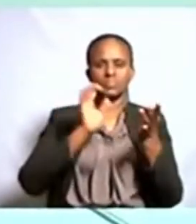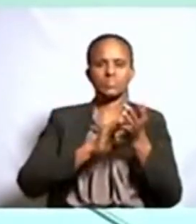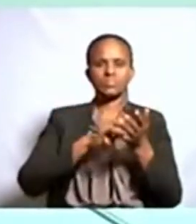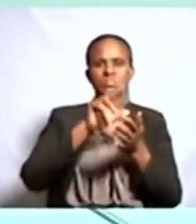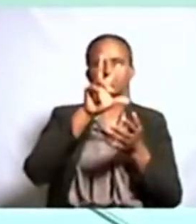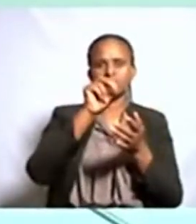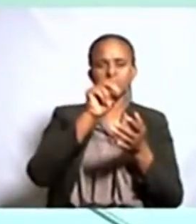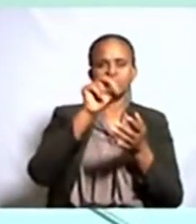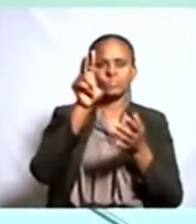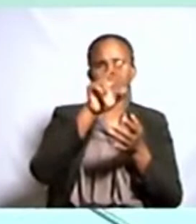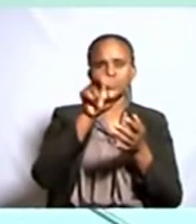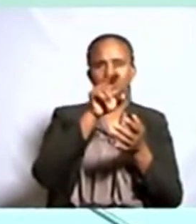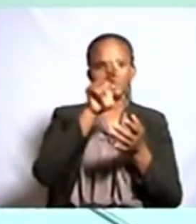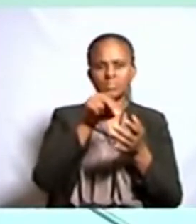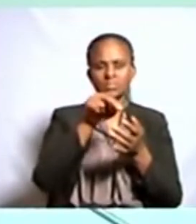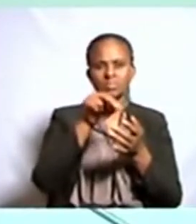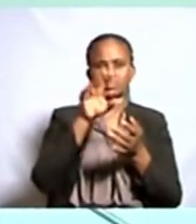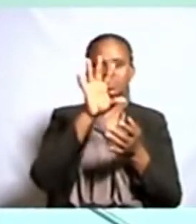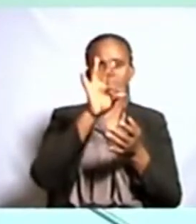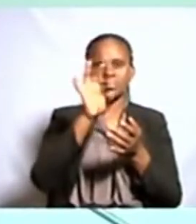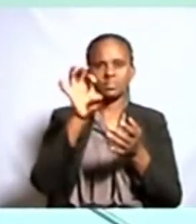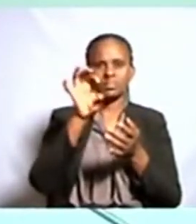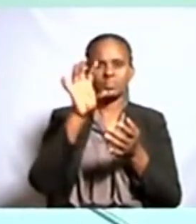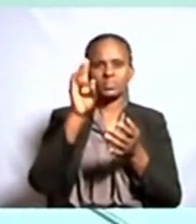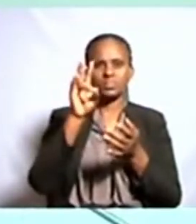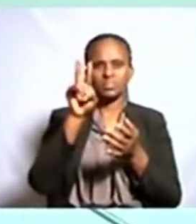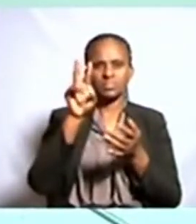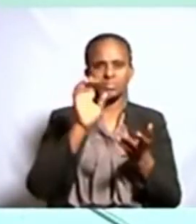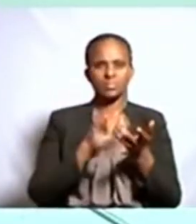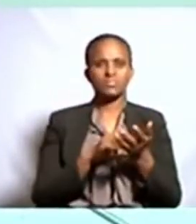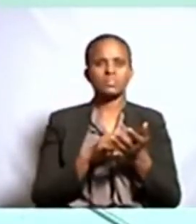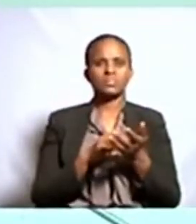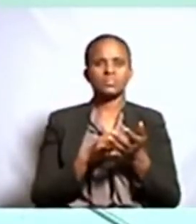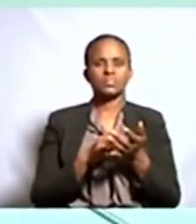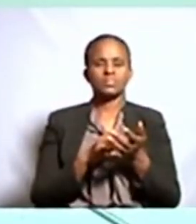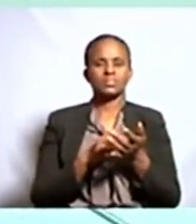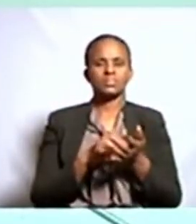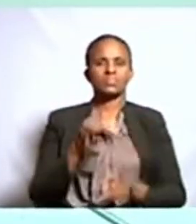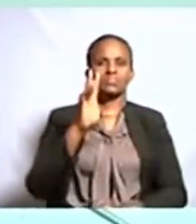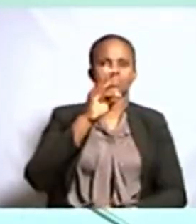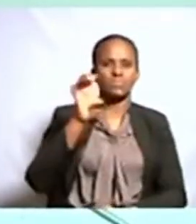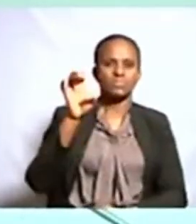$60,030, equivalent to 972,000.